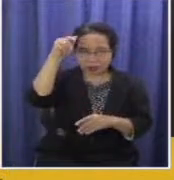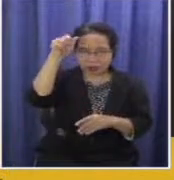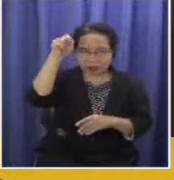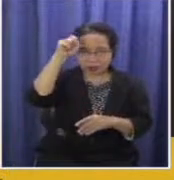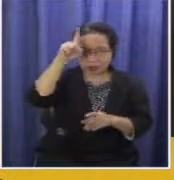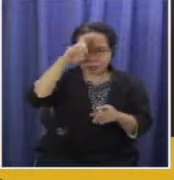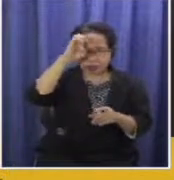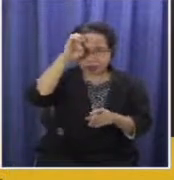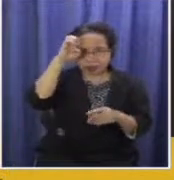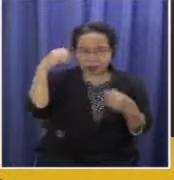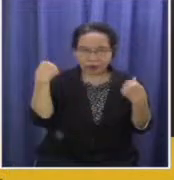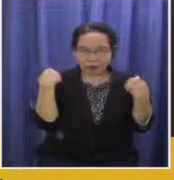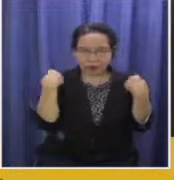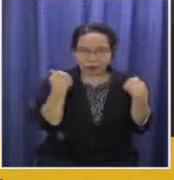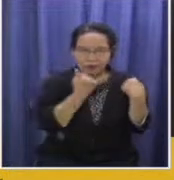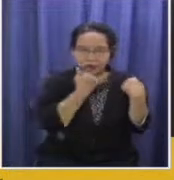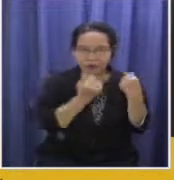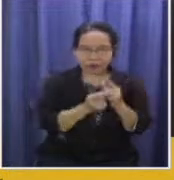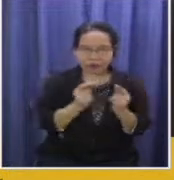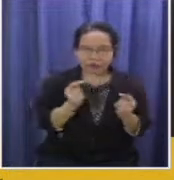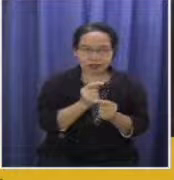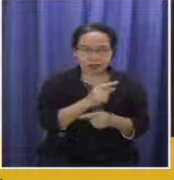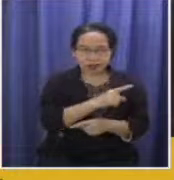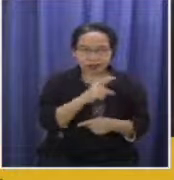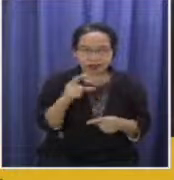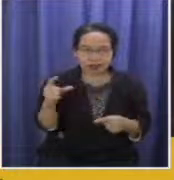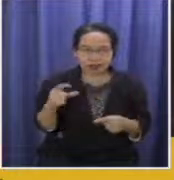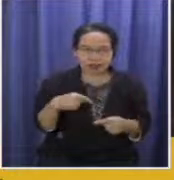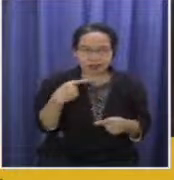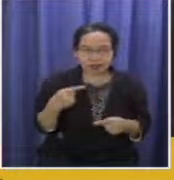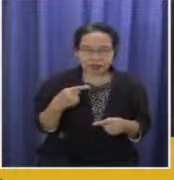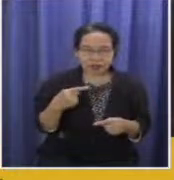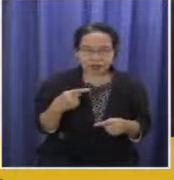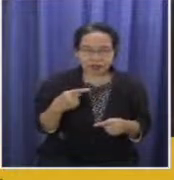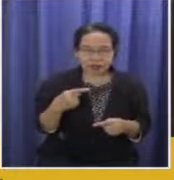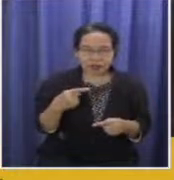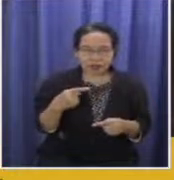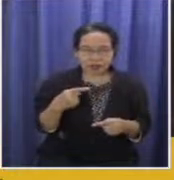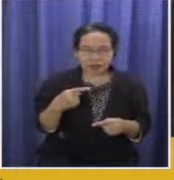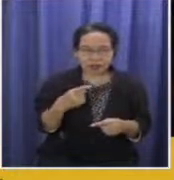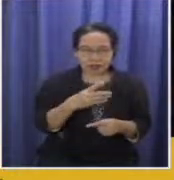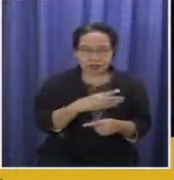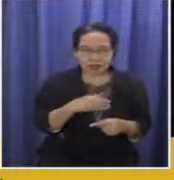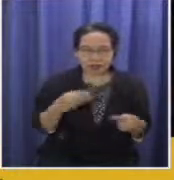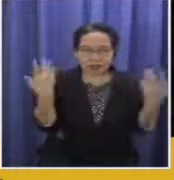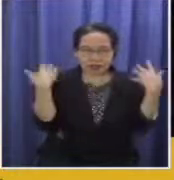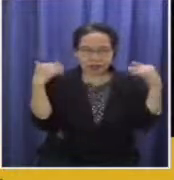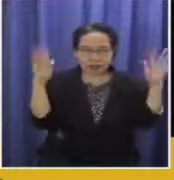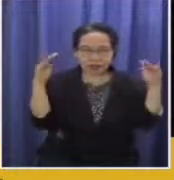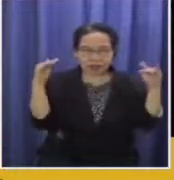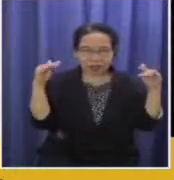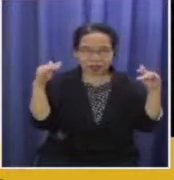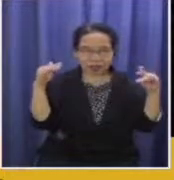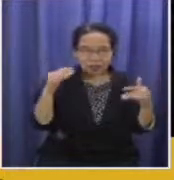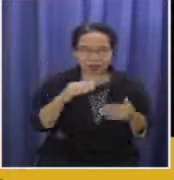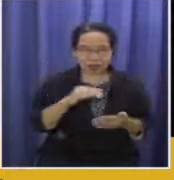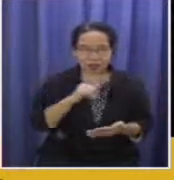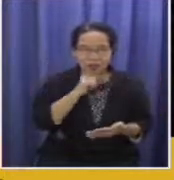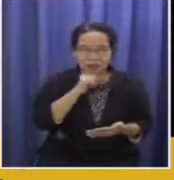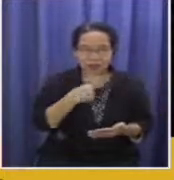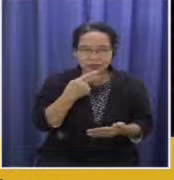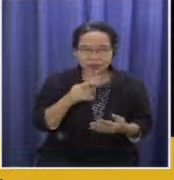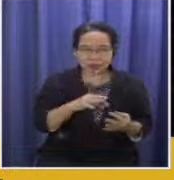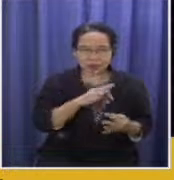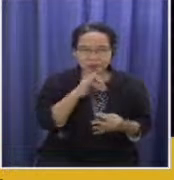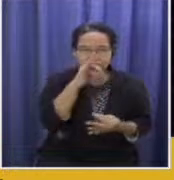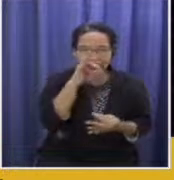Brother Eli, there is a wrong translation in Nepali. It says angels are winds. It doesn't say